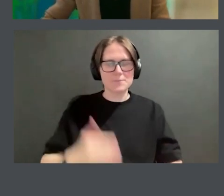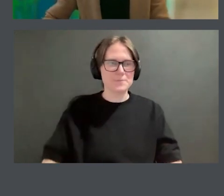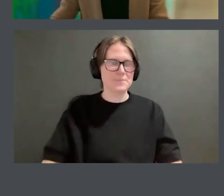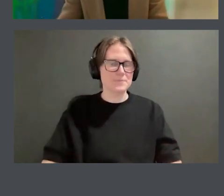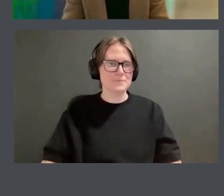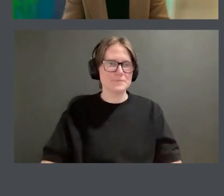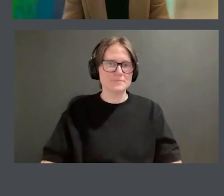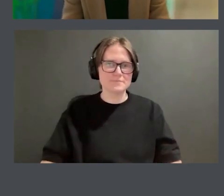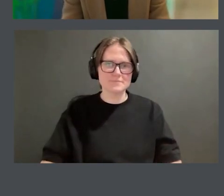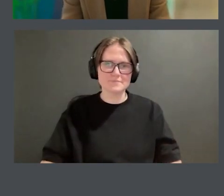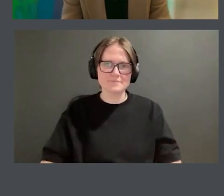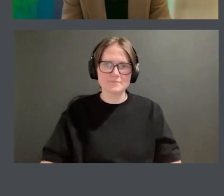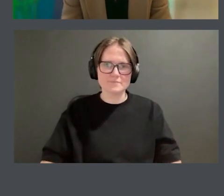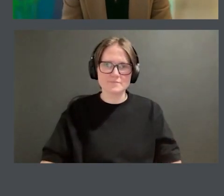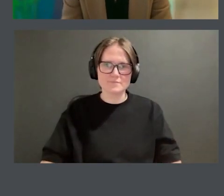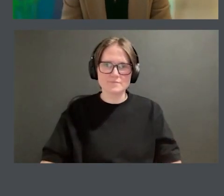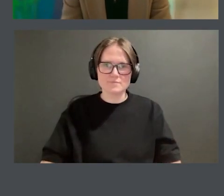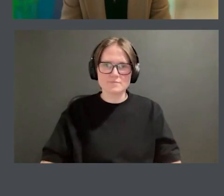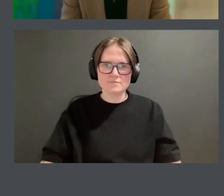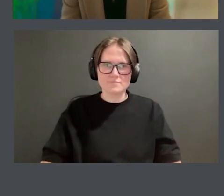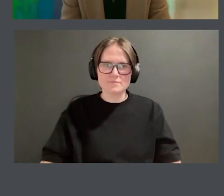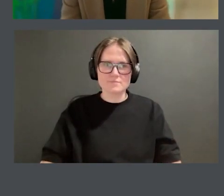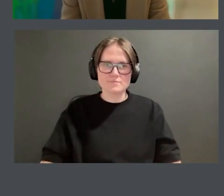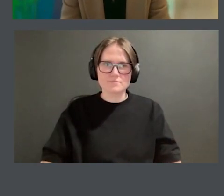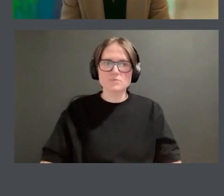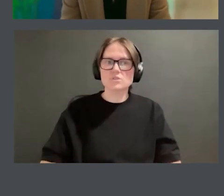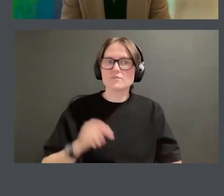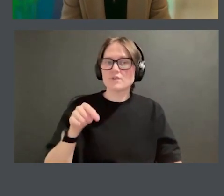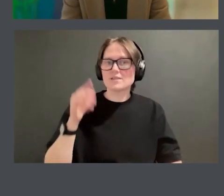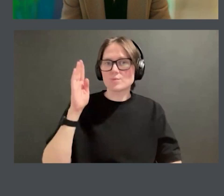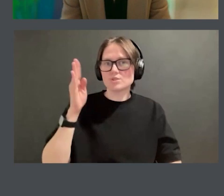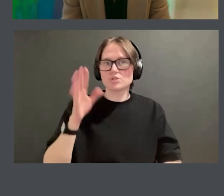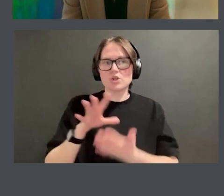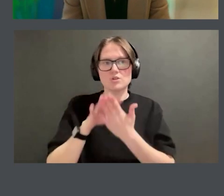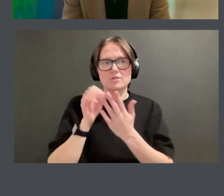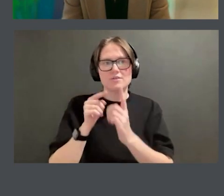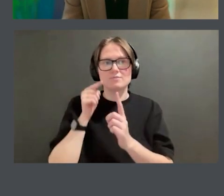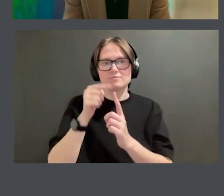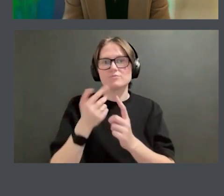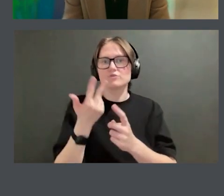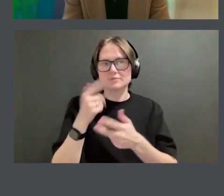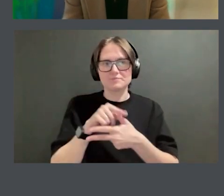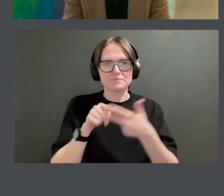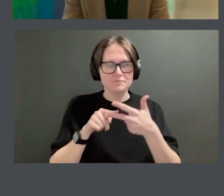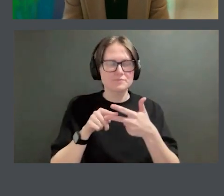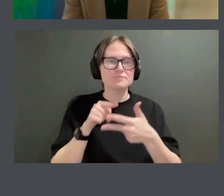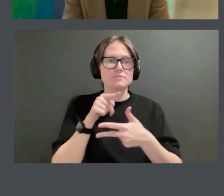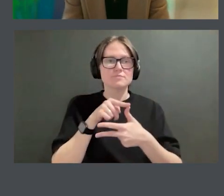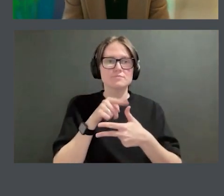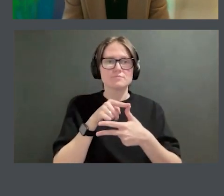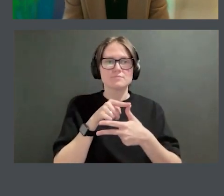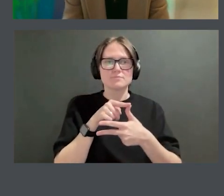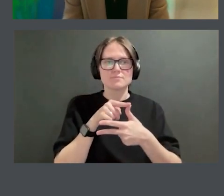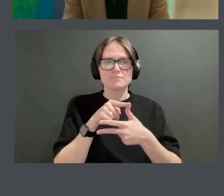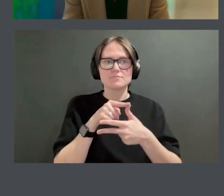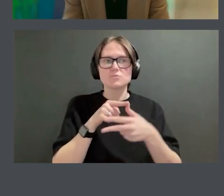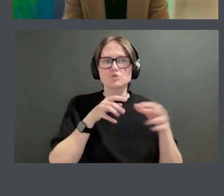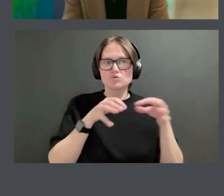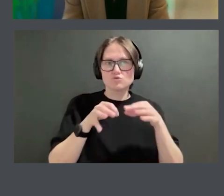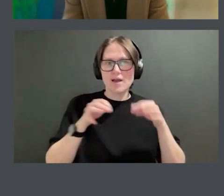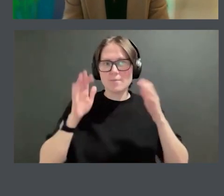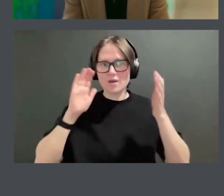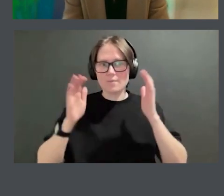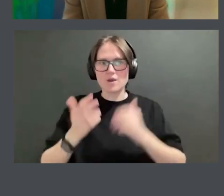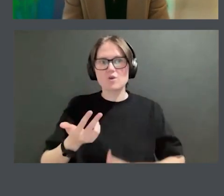earlier. For this presentation, our learning objectives are threefold. Our first is to compare and